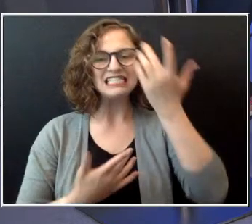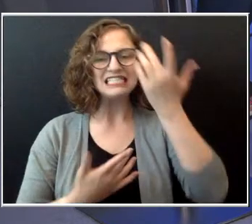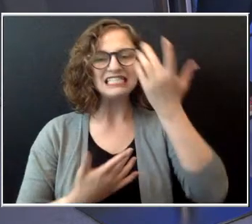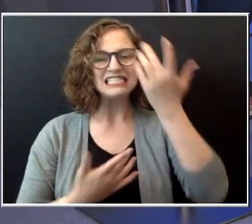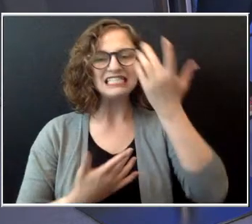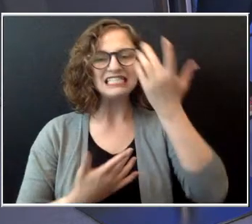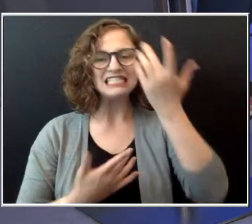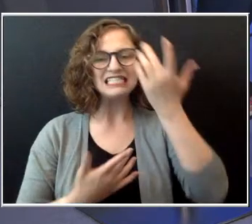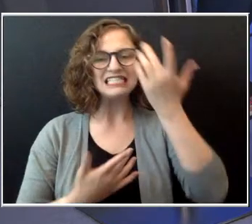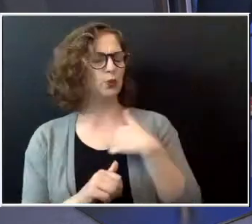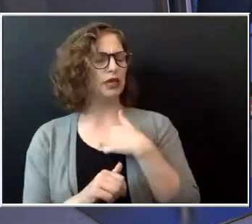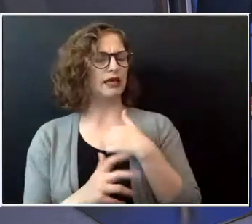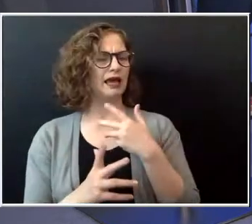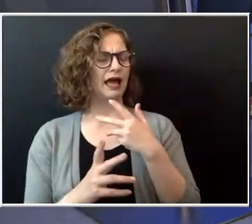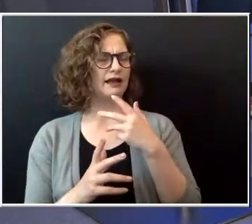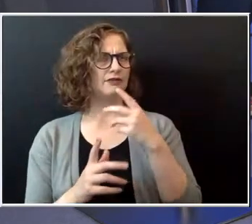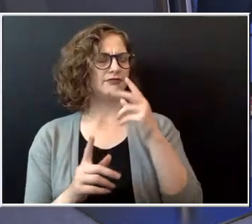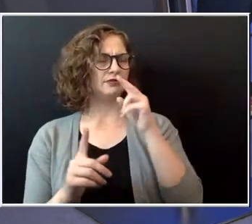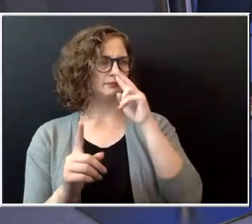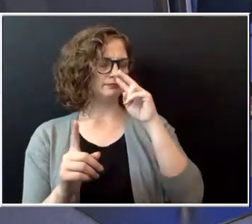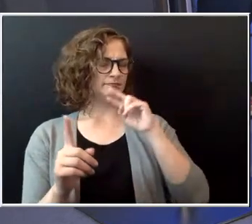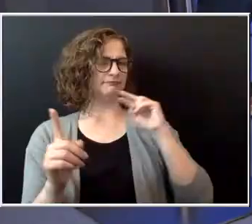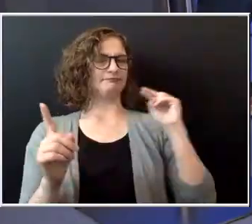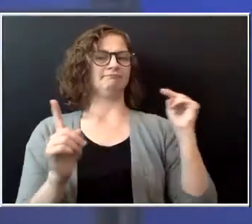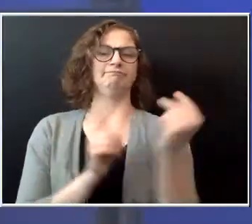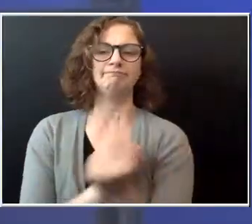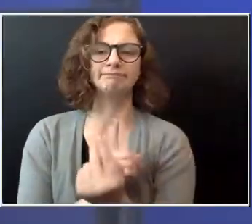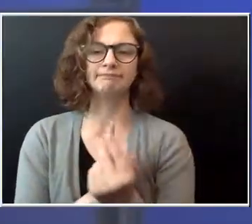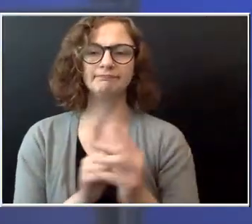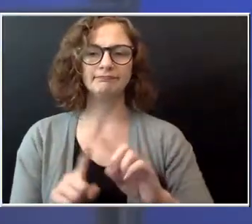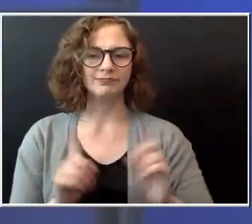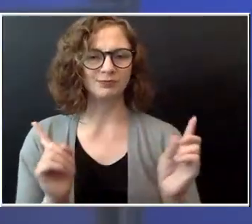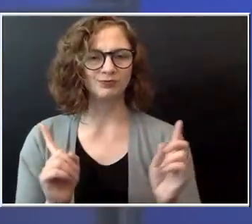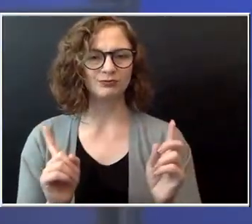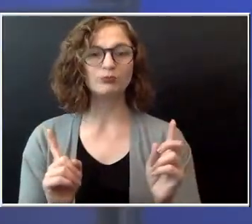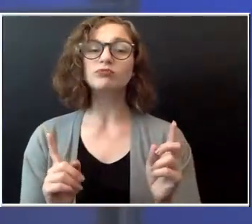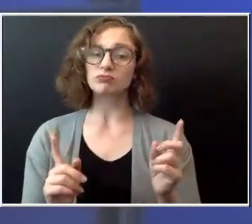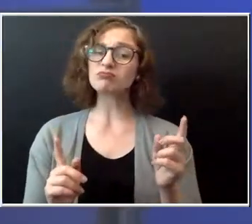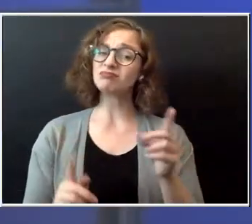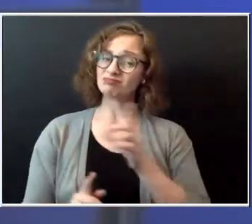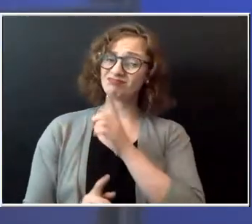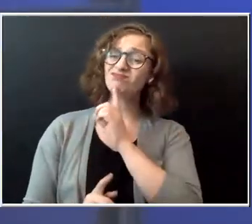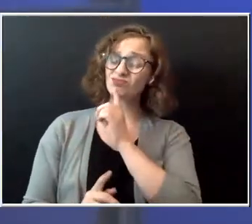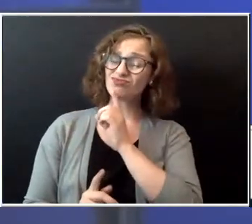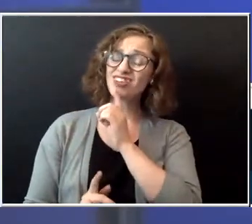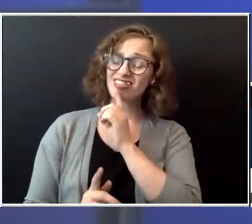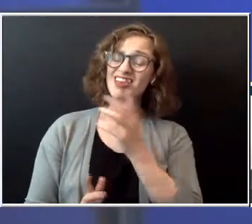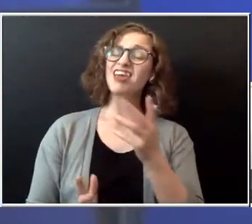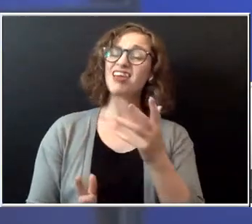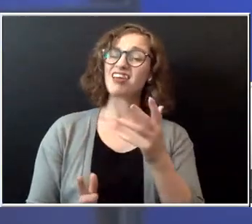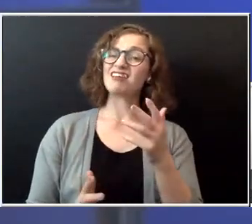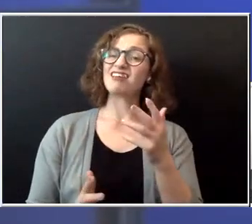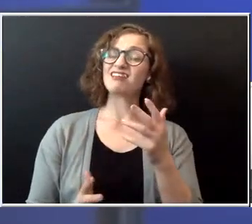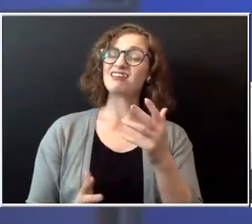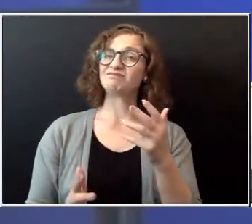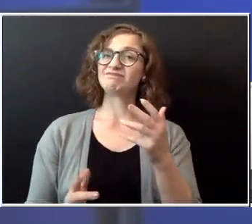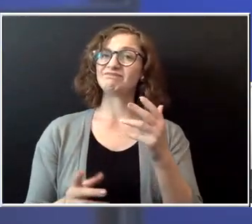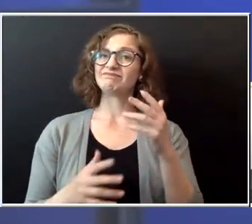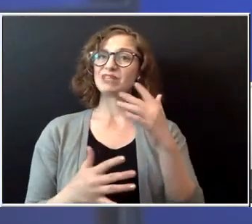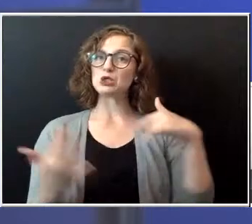maybe it's beginning to really change. Yeah, it is beginning. Well, not beginning. I would say that the tide has turned.